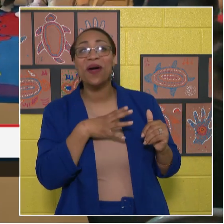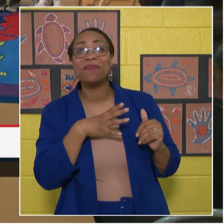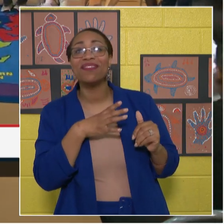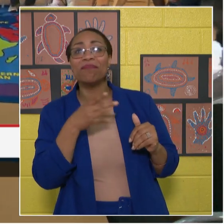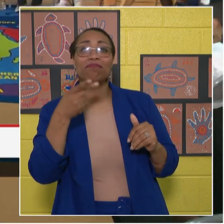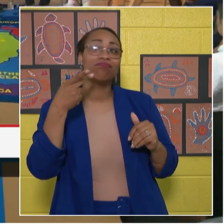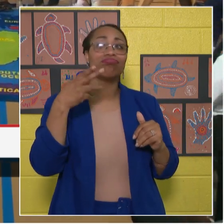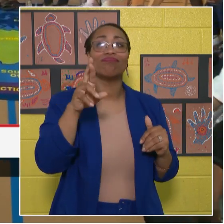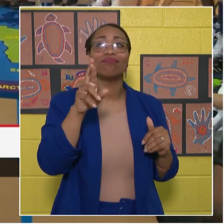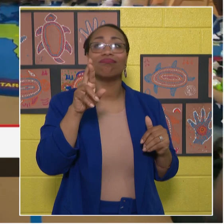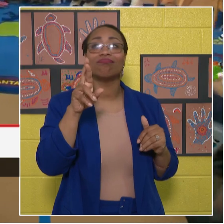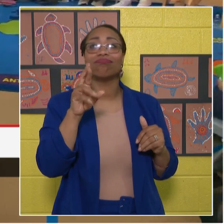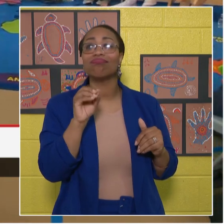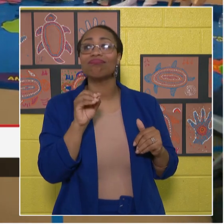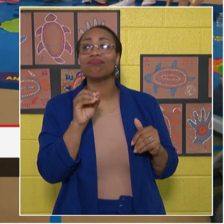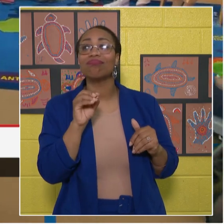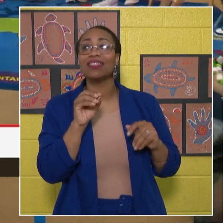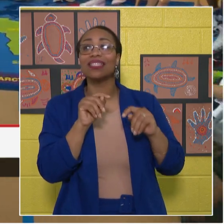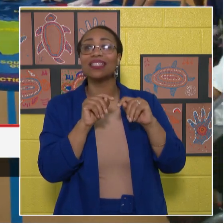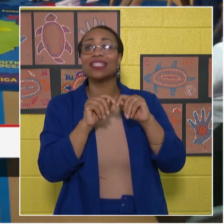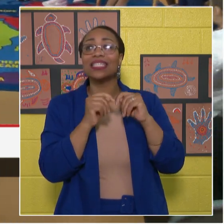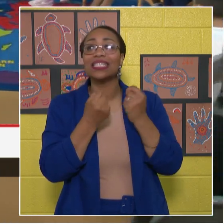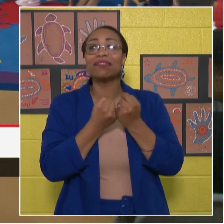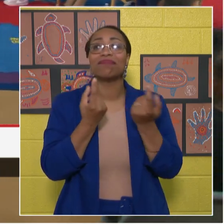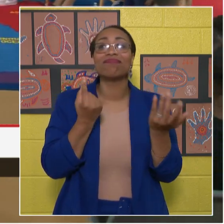here? Okay, right here, sir.